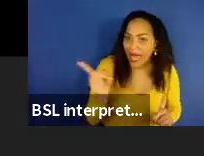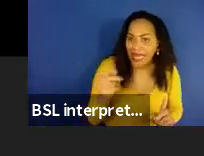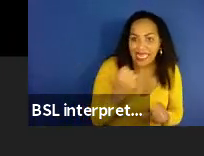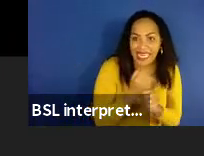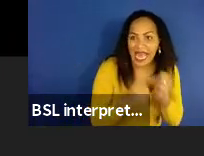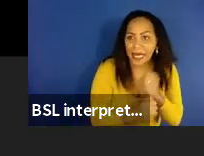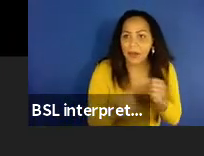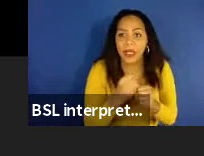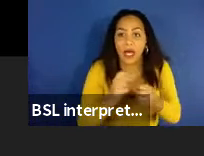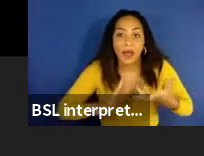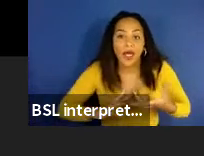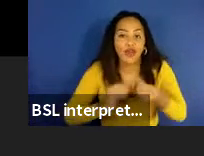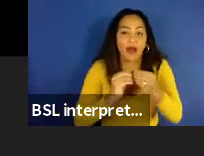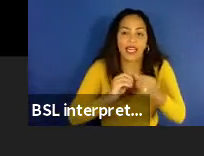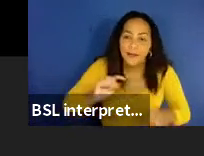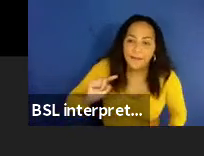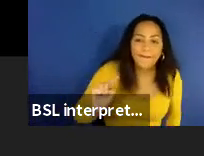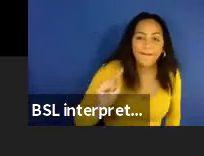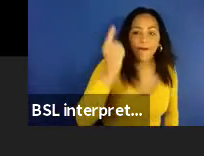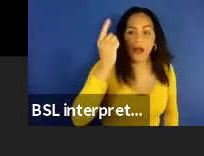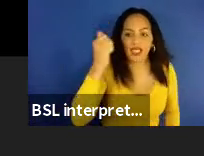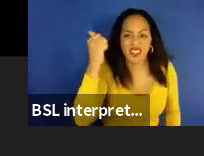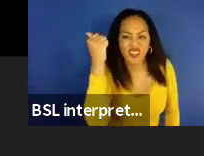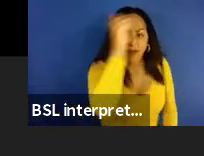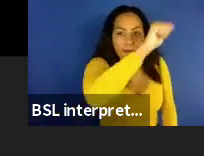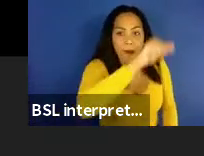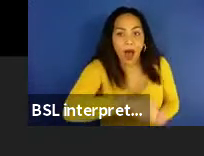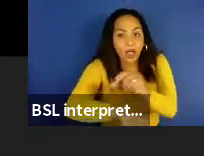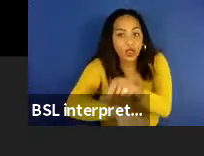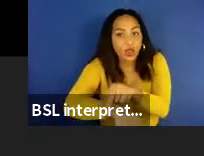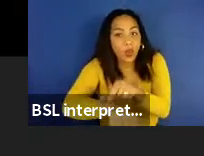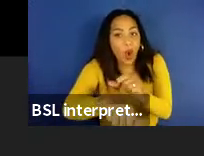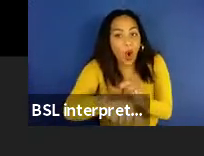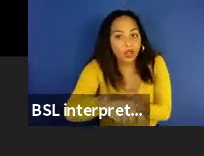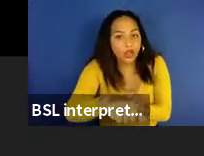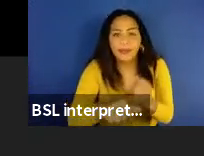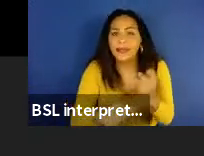they created the first smartwatch, and it was basically a very simple